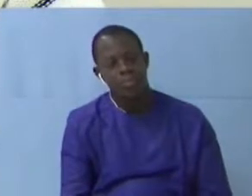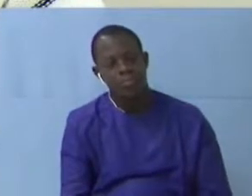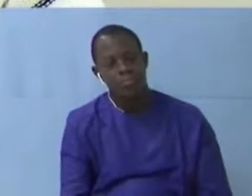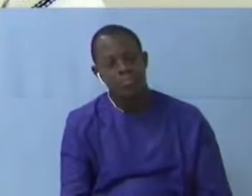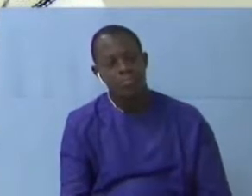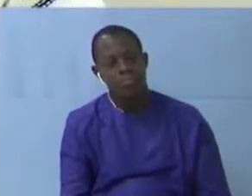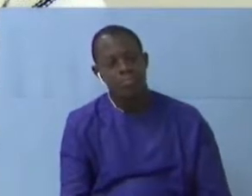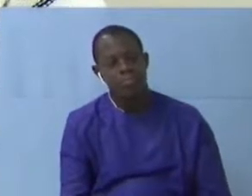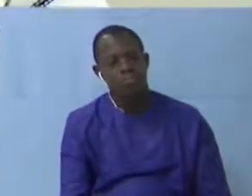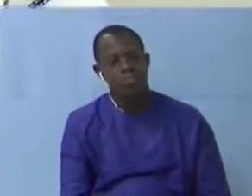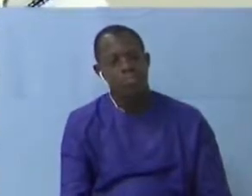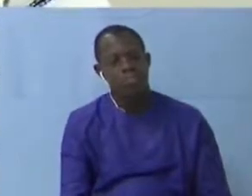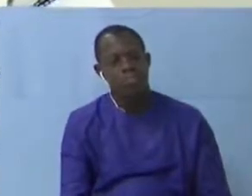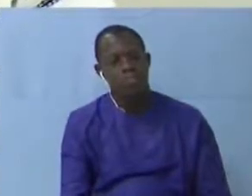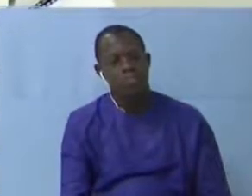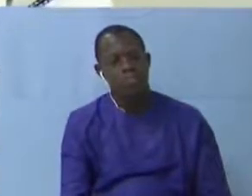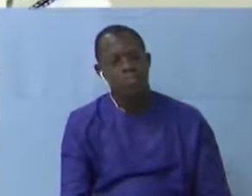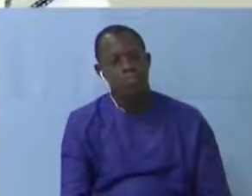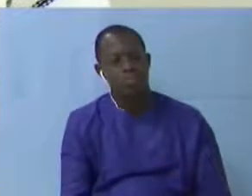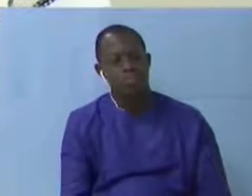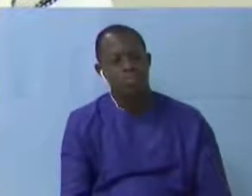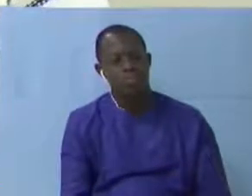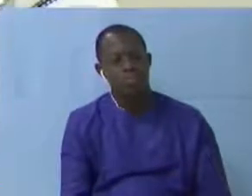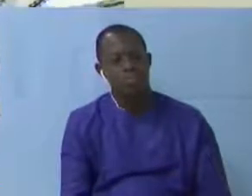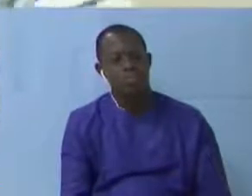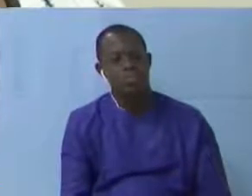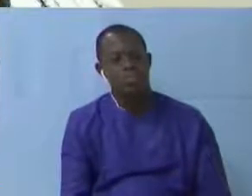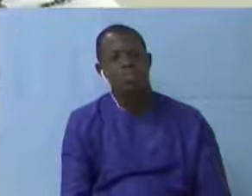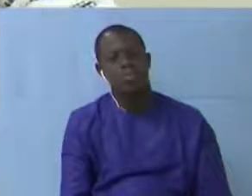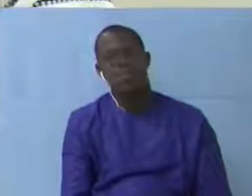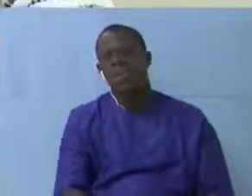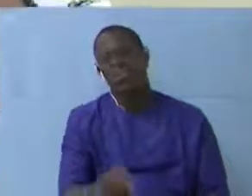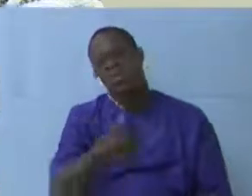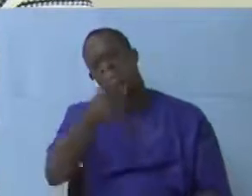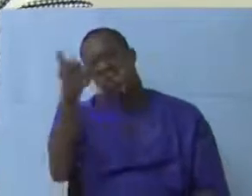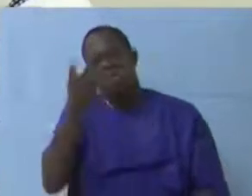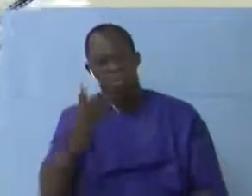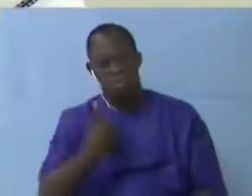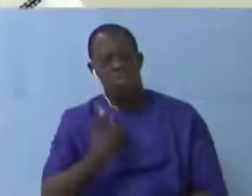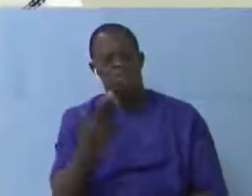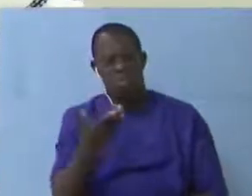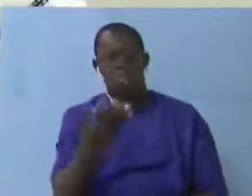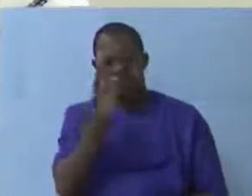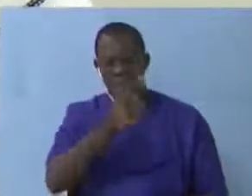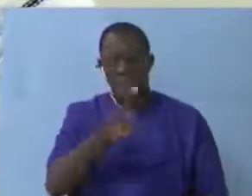mën a soppali. Other riders could be put in to help to assist clauses within